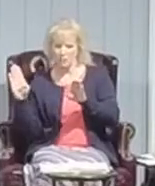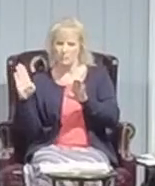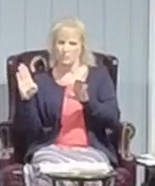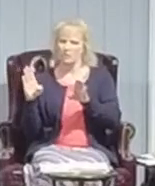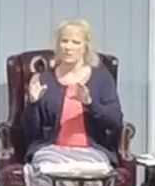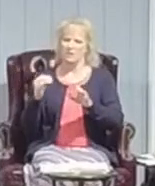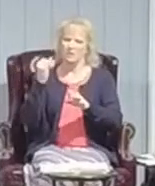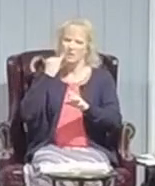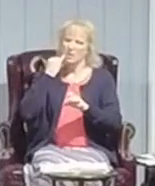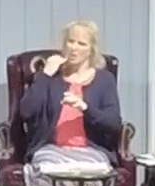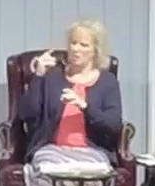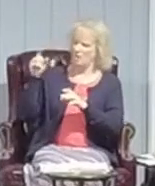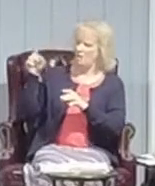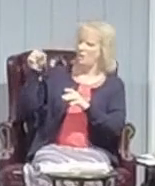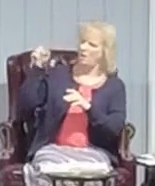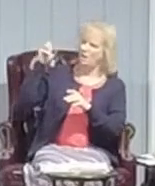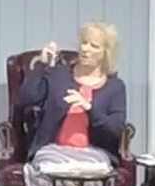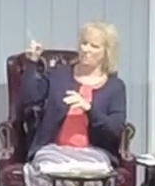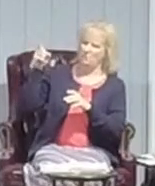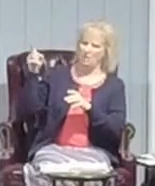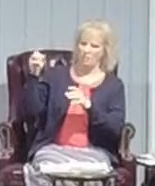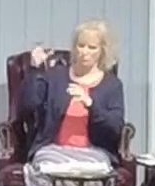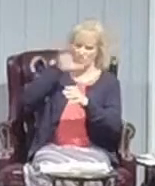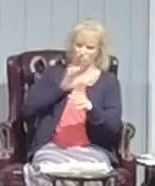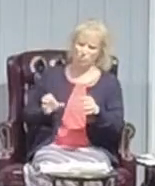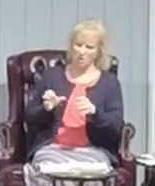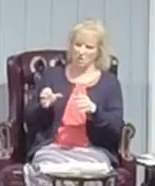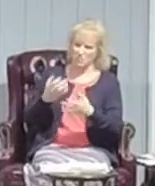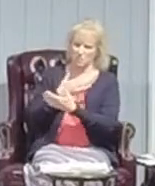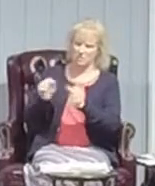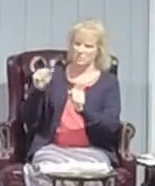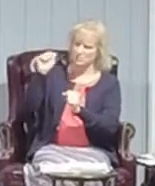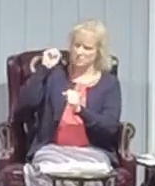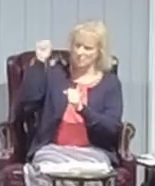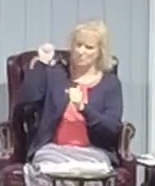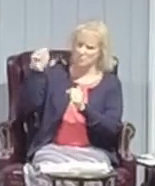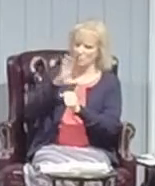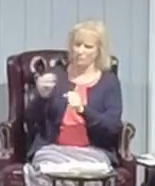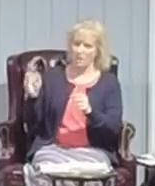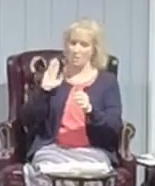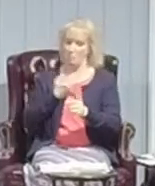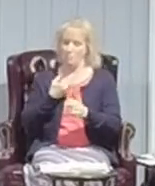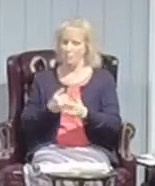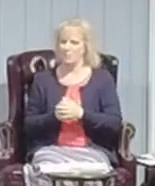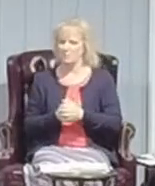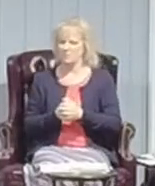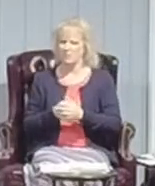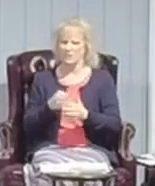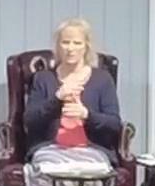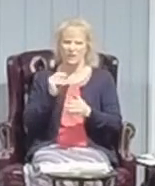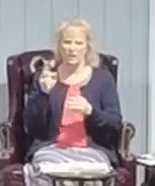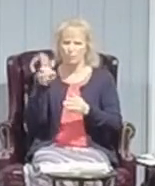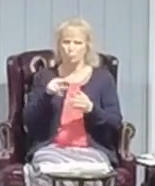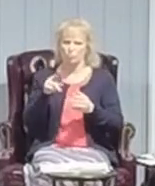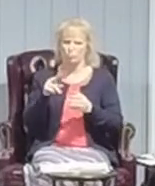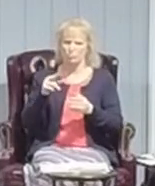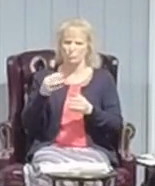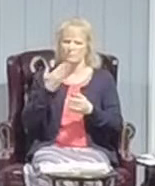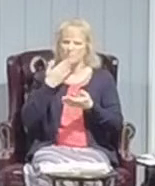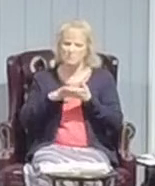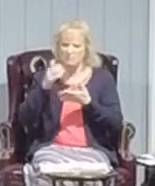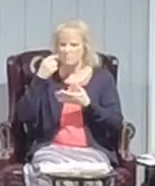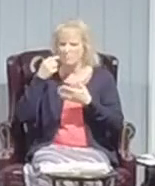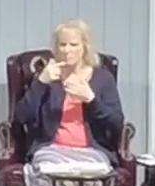save thyself and us." So they railed on him. That's to use insolent and reproachful language against the Lord Jesus